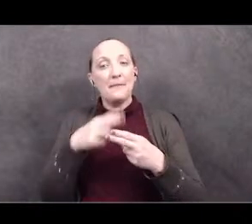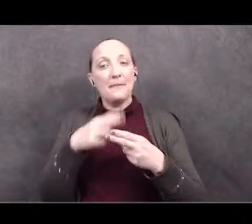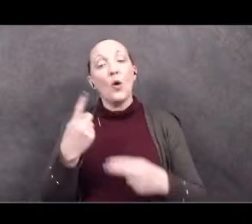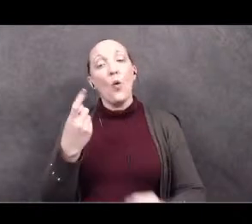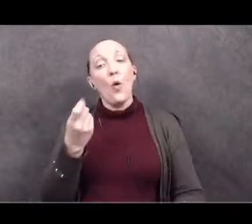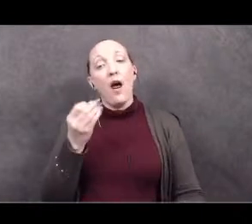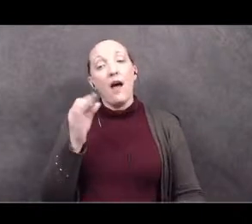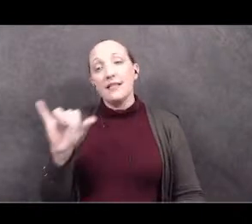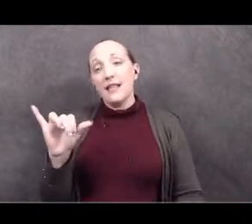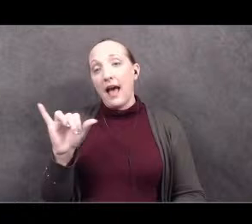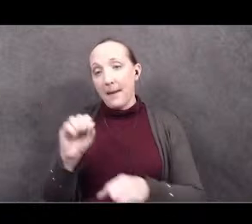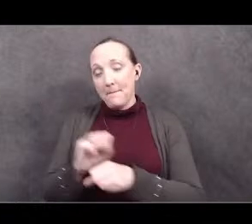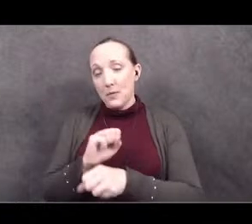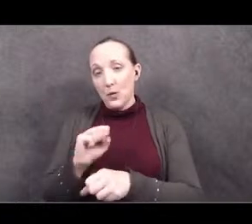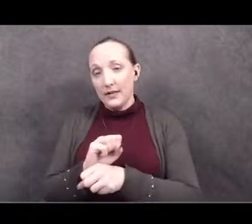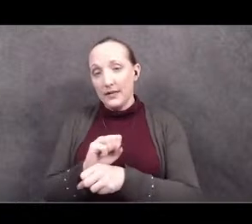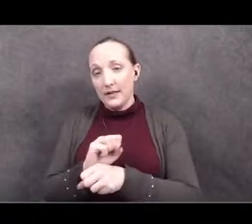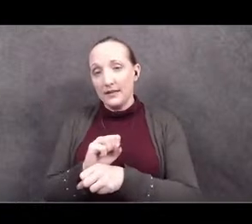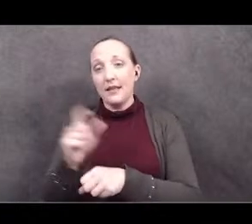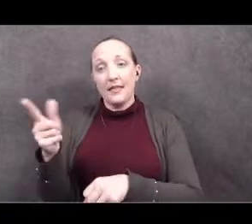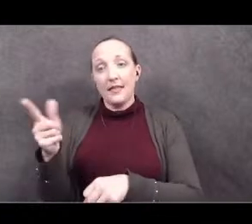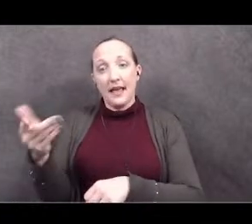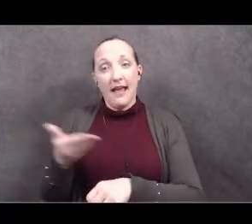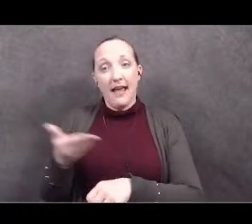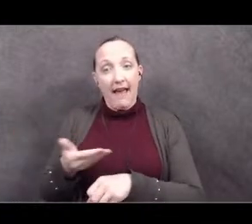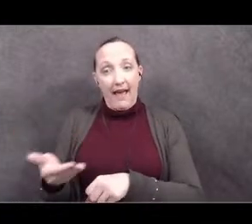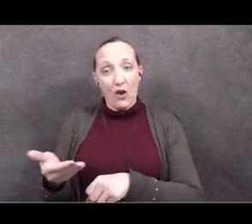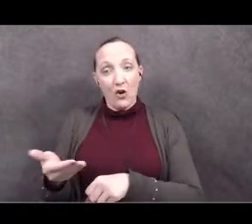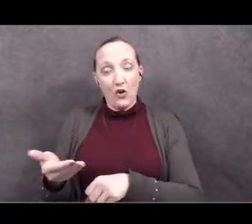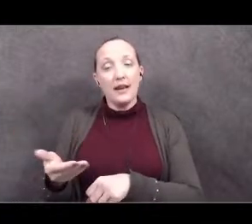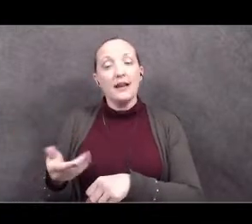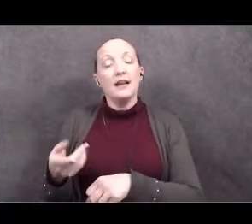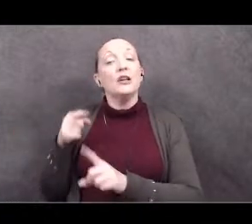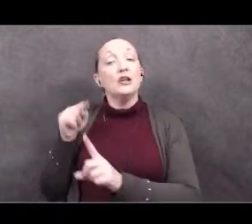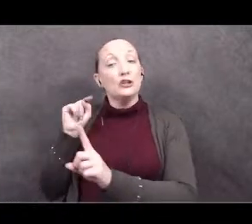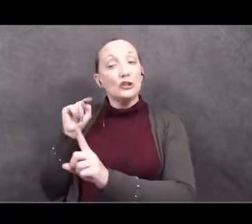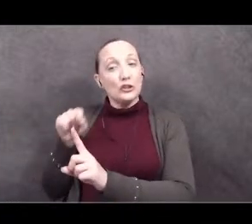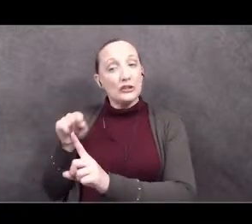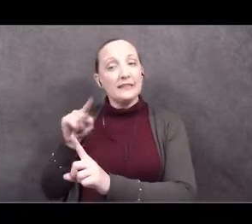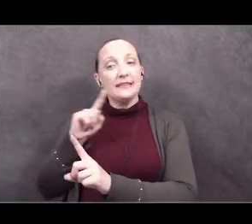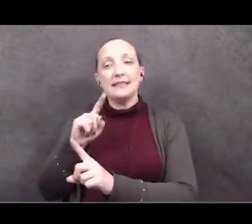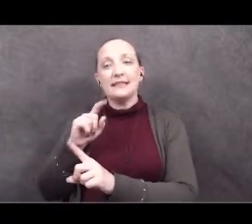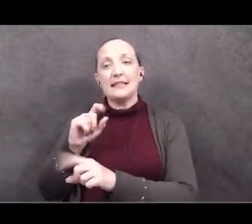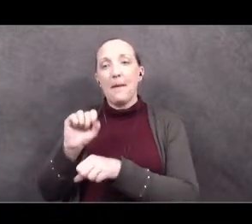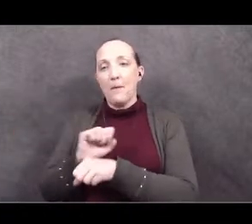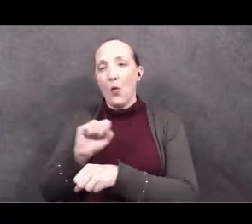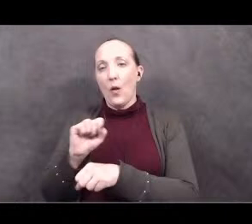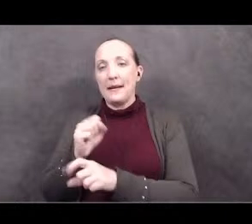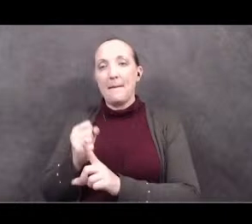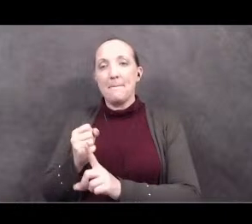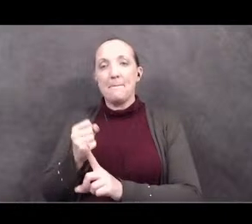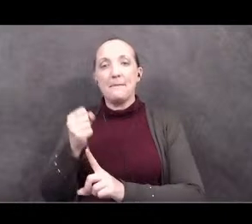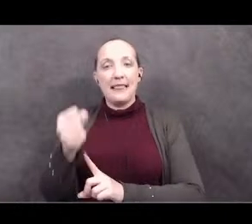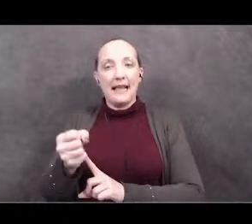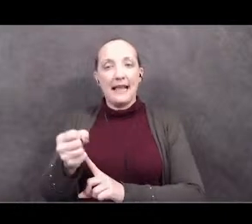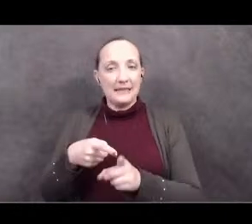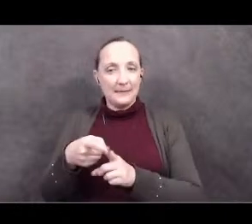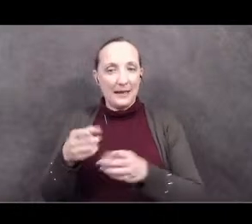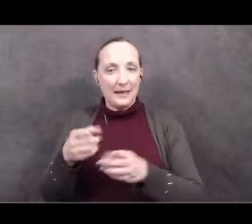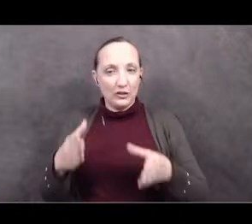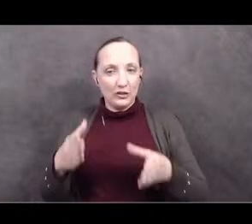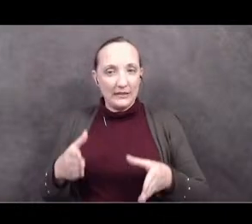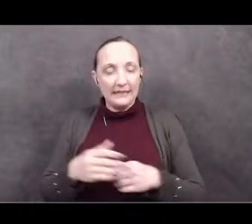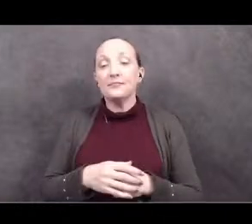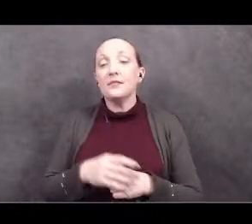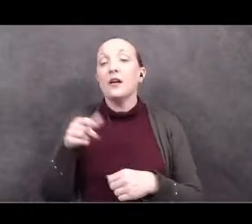employees that they uh hired she's now the emplo employment placement specialist she was